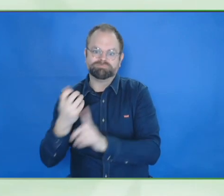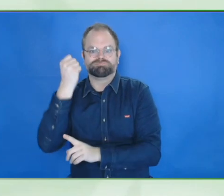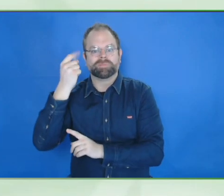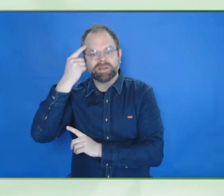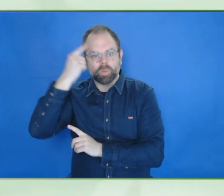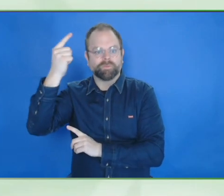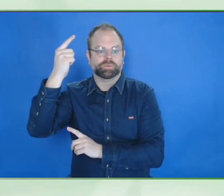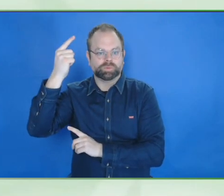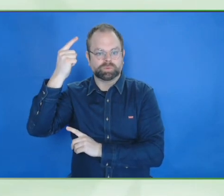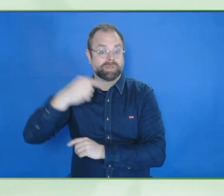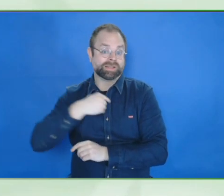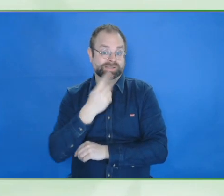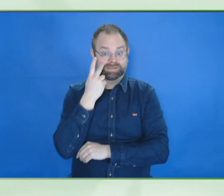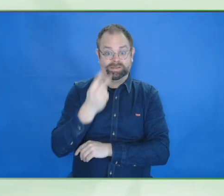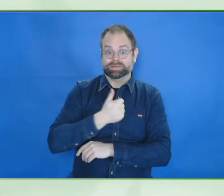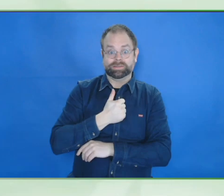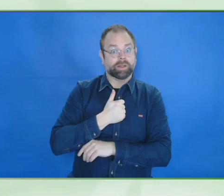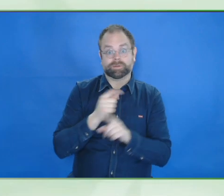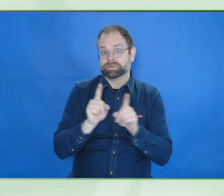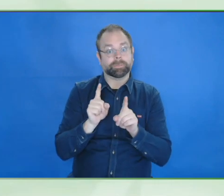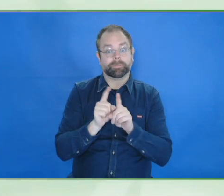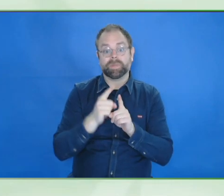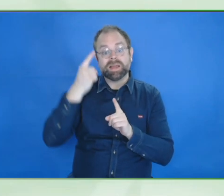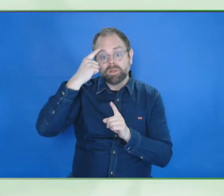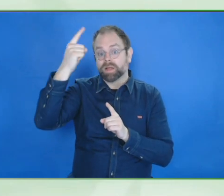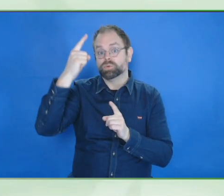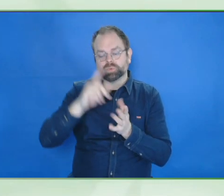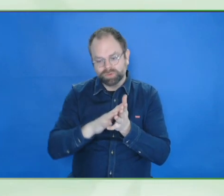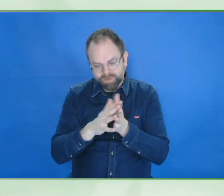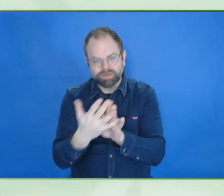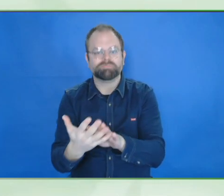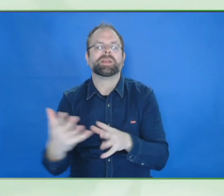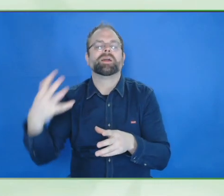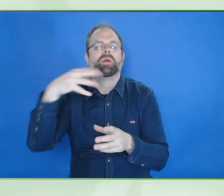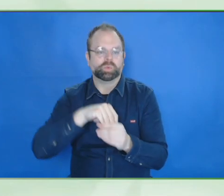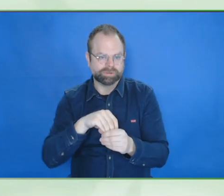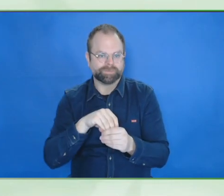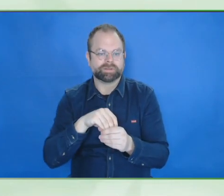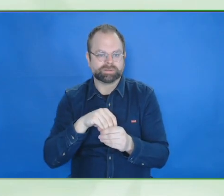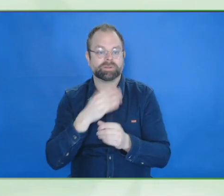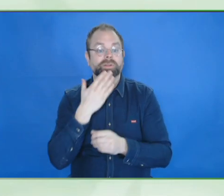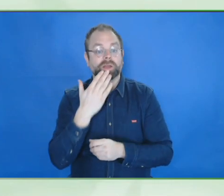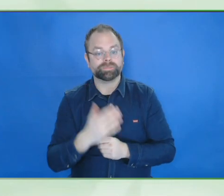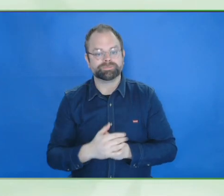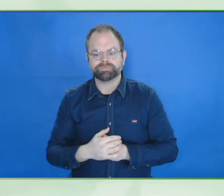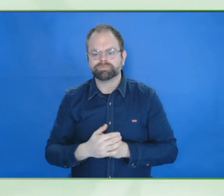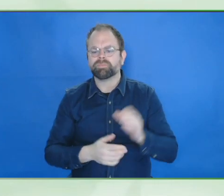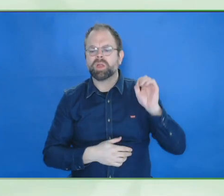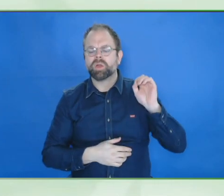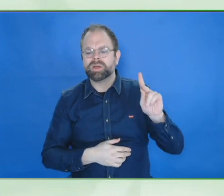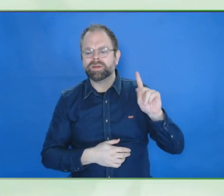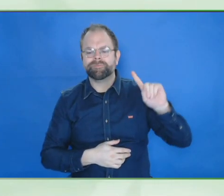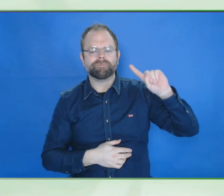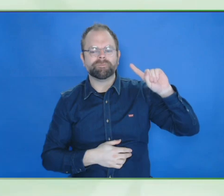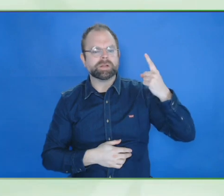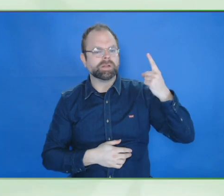and then perhaps we can hear the questions you have. So Archie, I'm sure you get a lot of people knocking on your door looking for money, because they know you're giving away money.